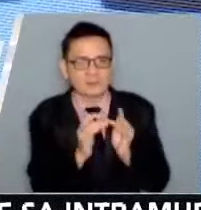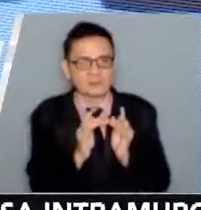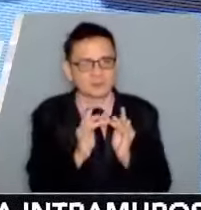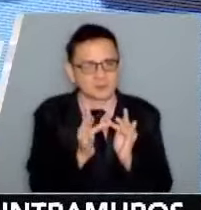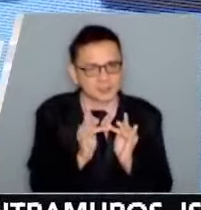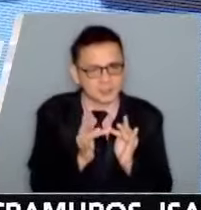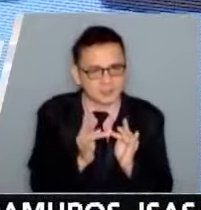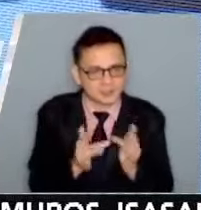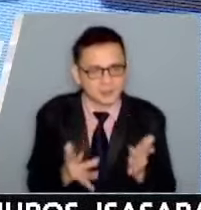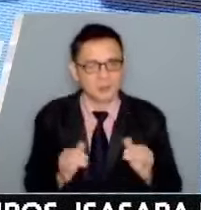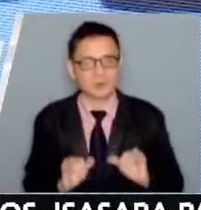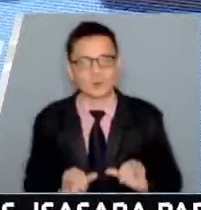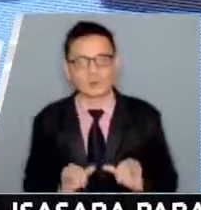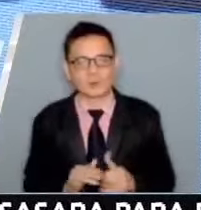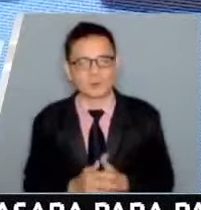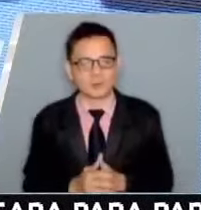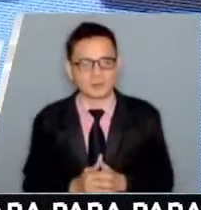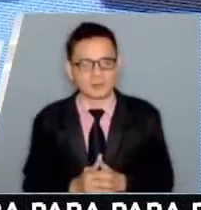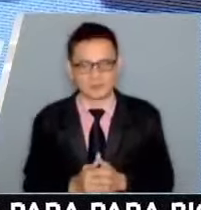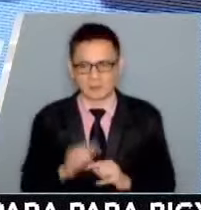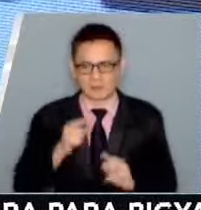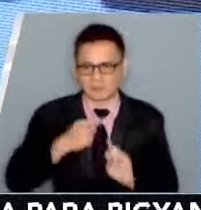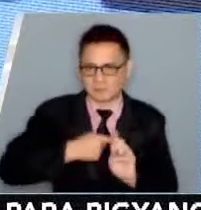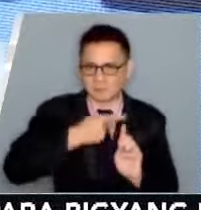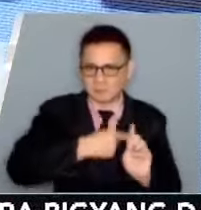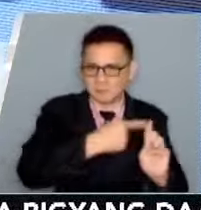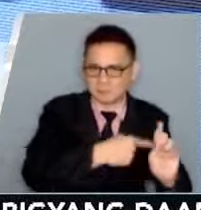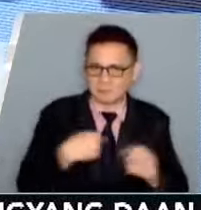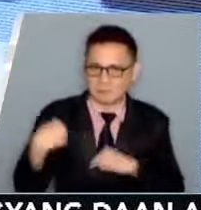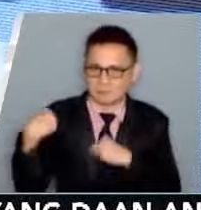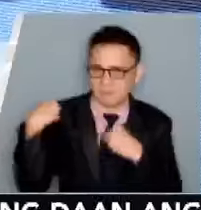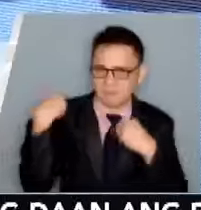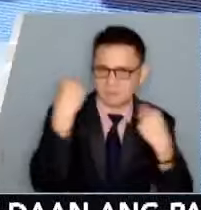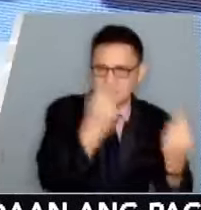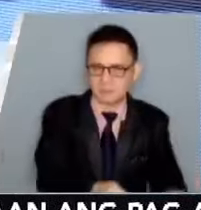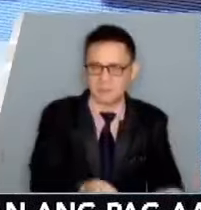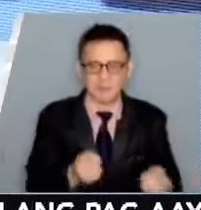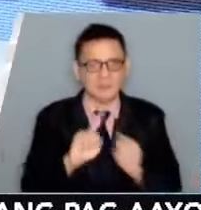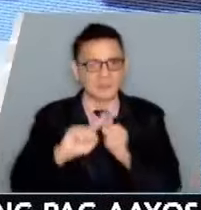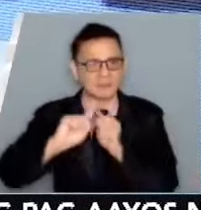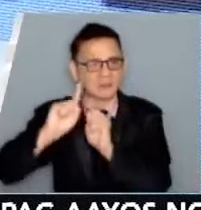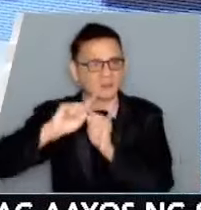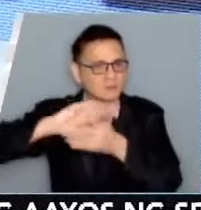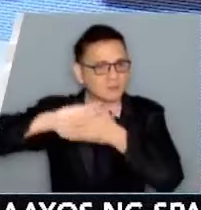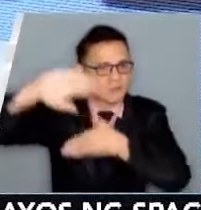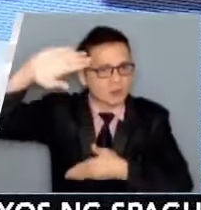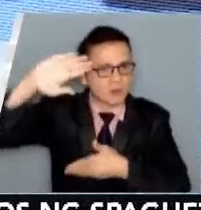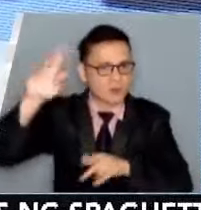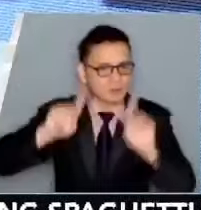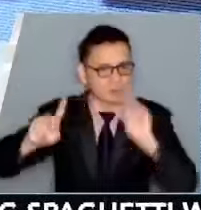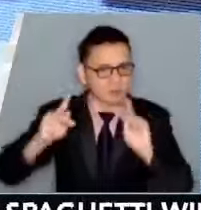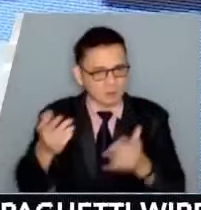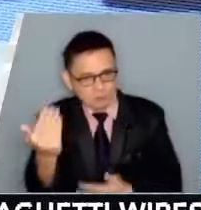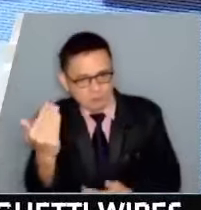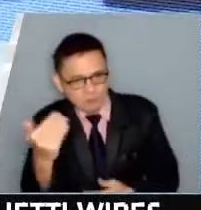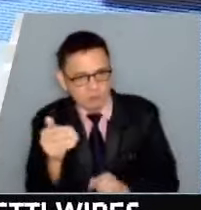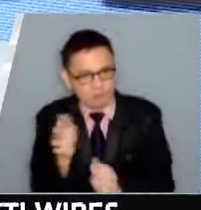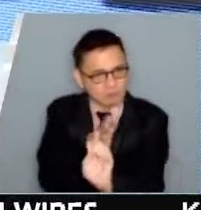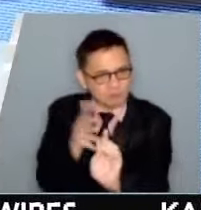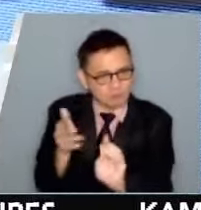gathering the social media influencers to join Sparkle, and we feel that there's a